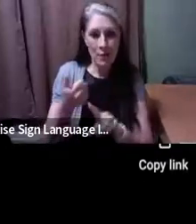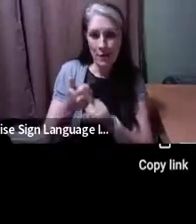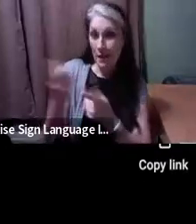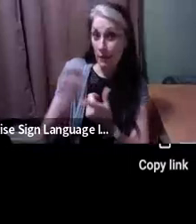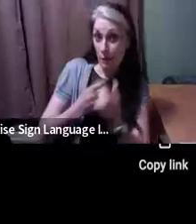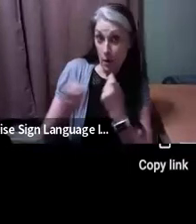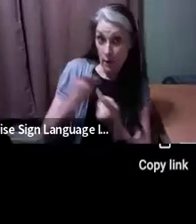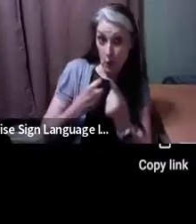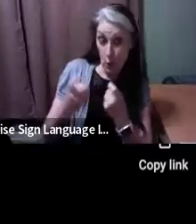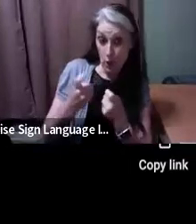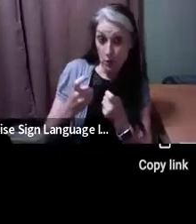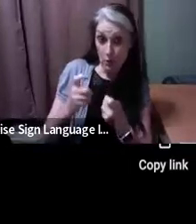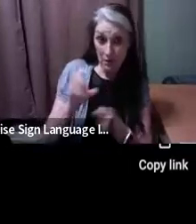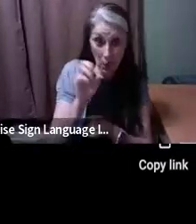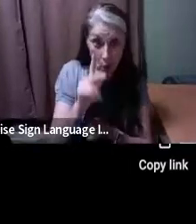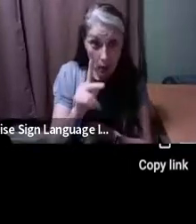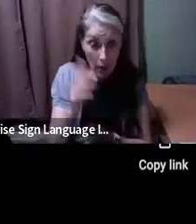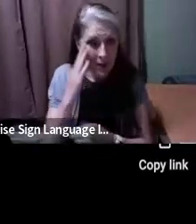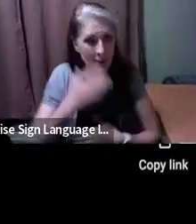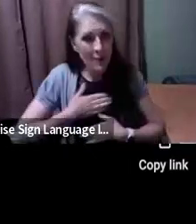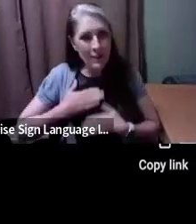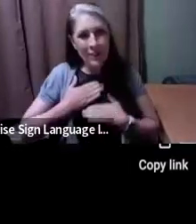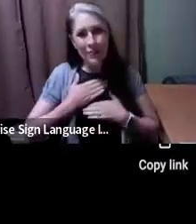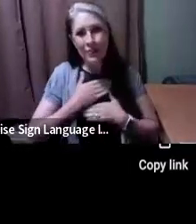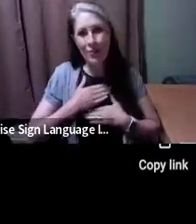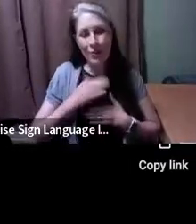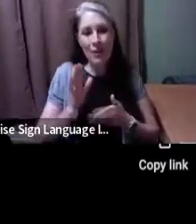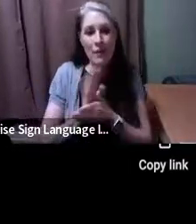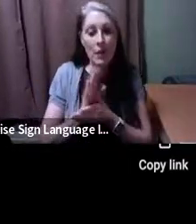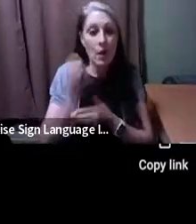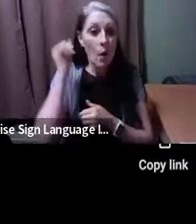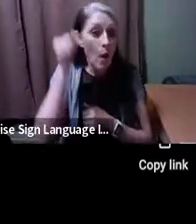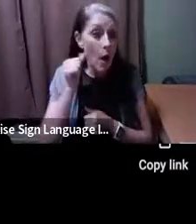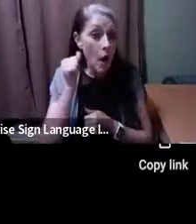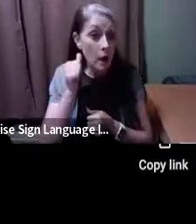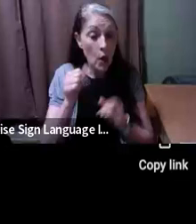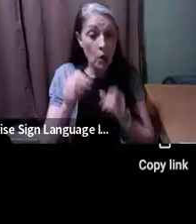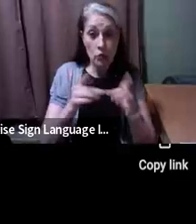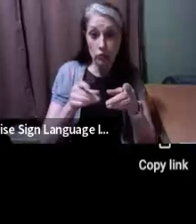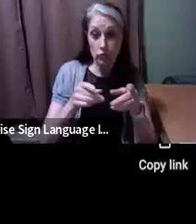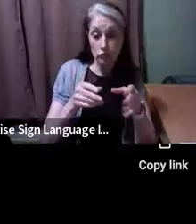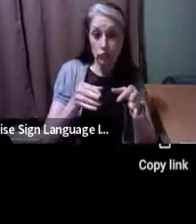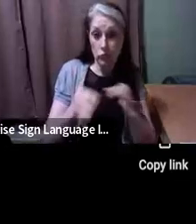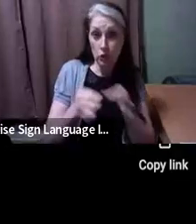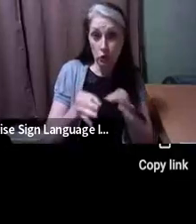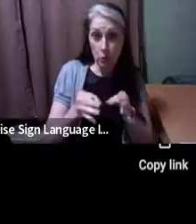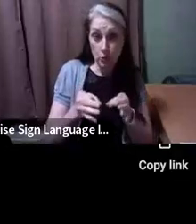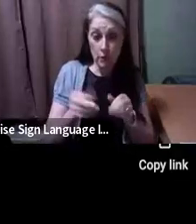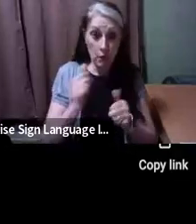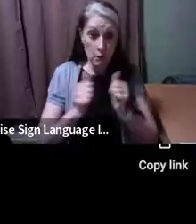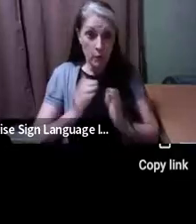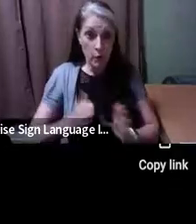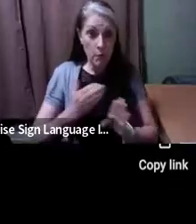questions. Does that sound okay? I know you'll enjoy this video. It includes an audio description of the performers before